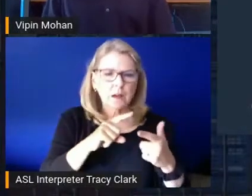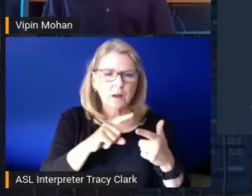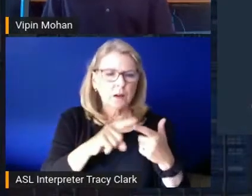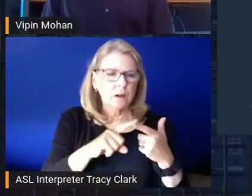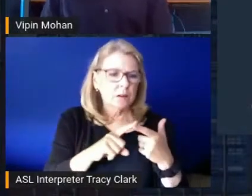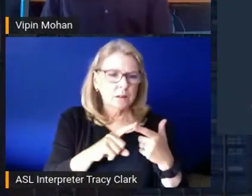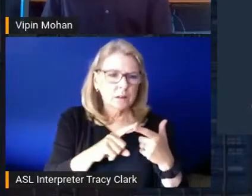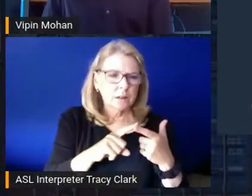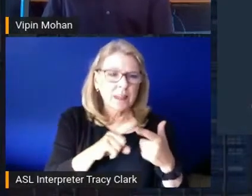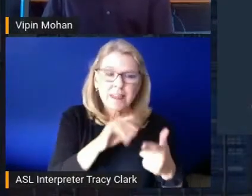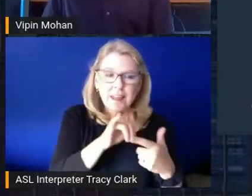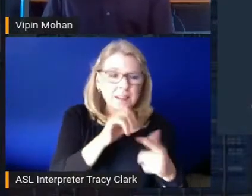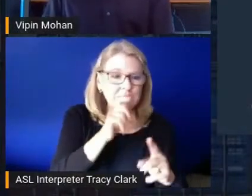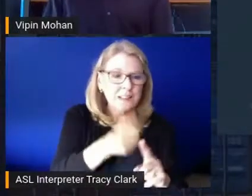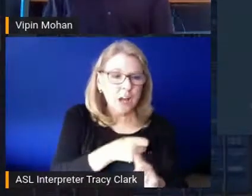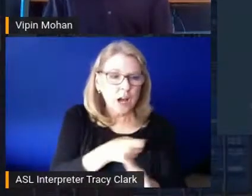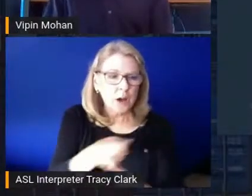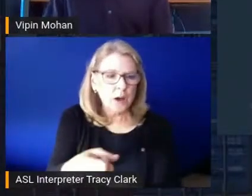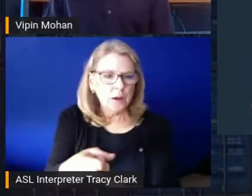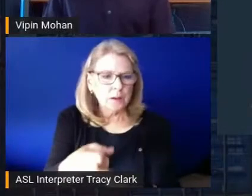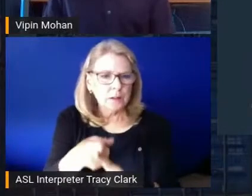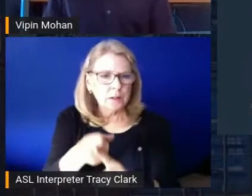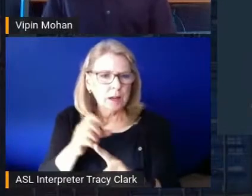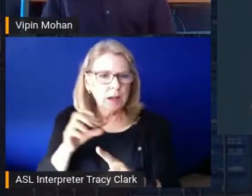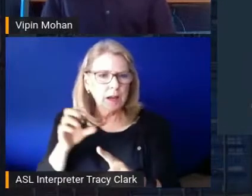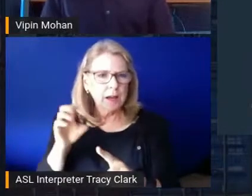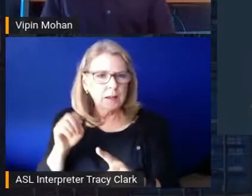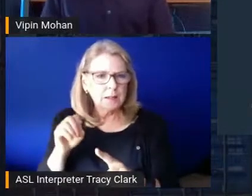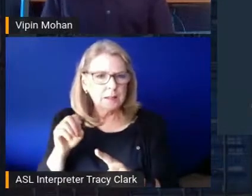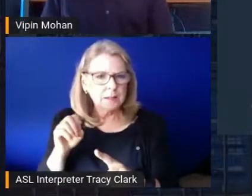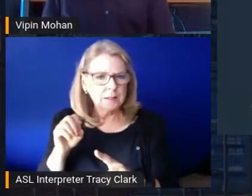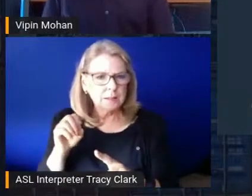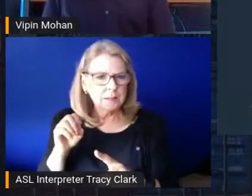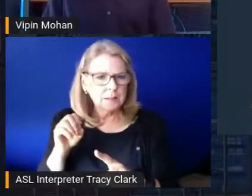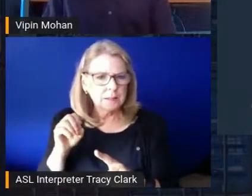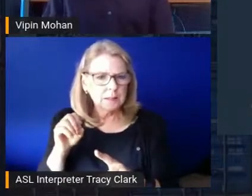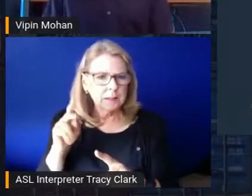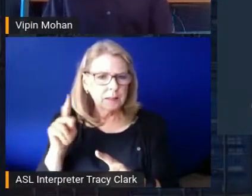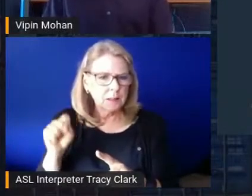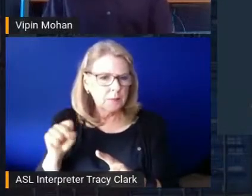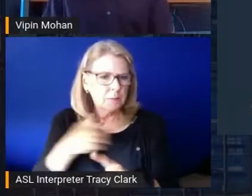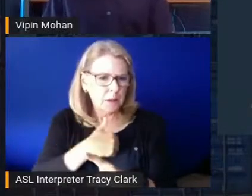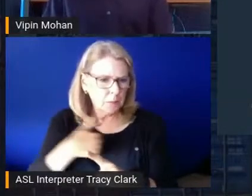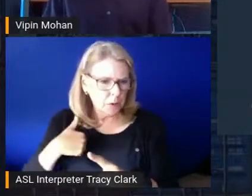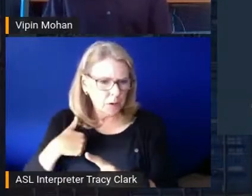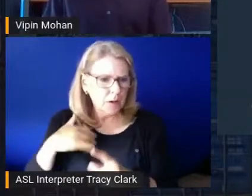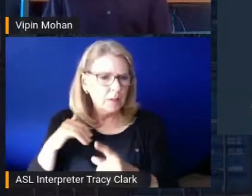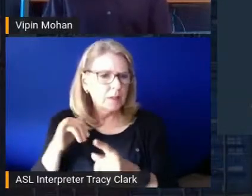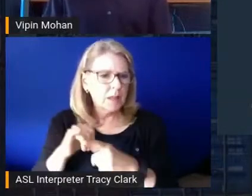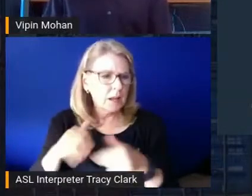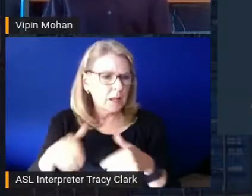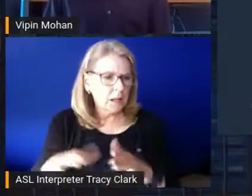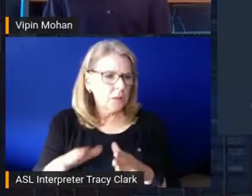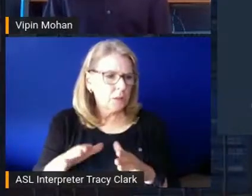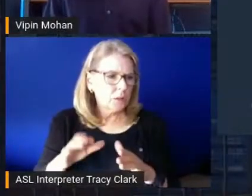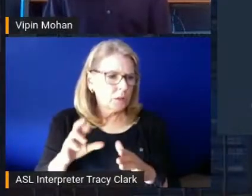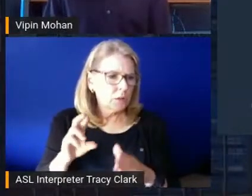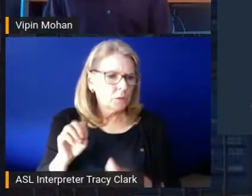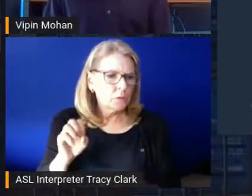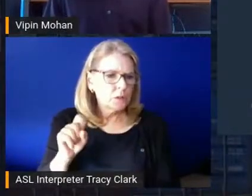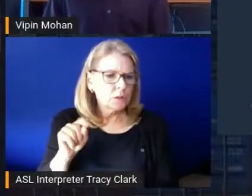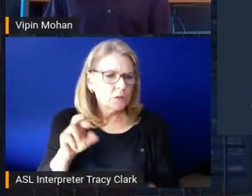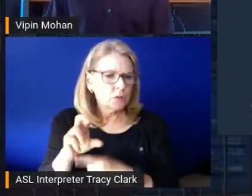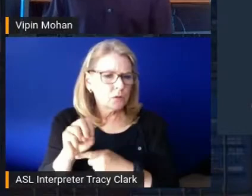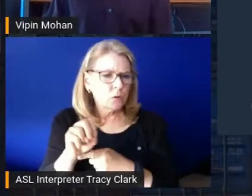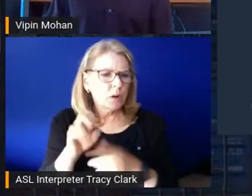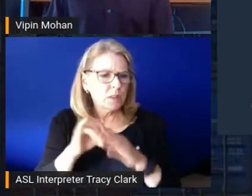doesn't impact your etcd member. And that basically helps you restore the state of your cluster back quickly.